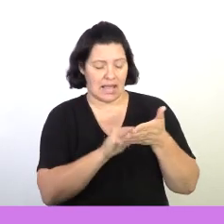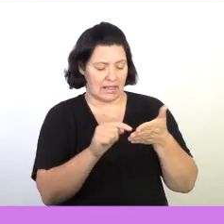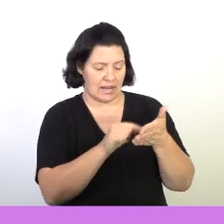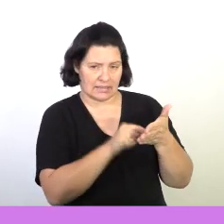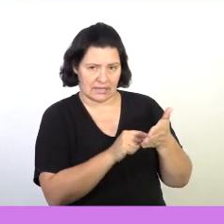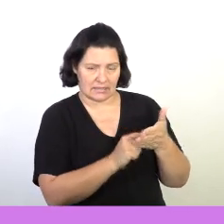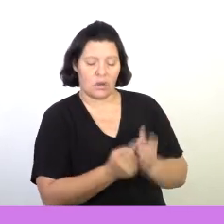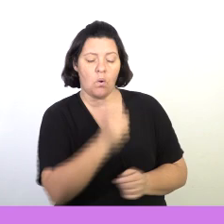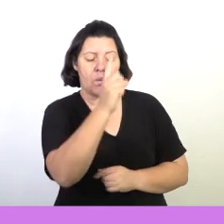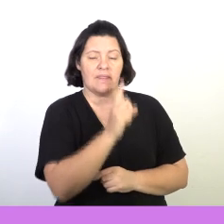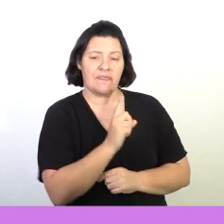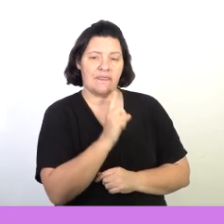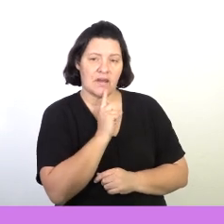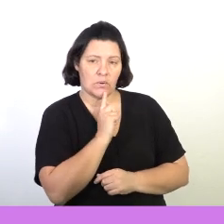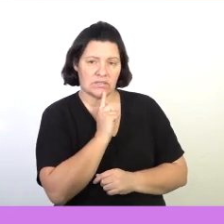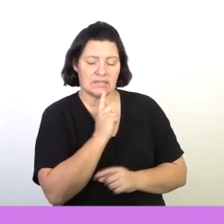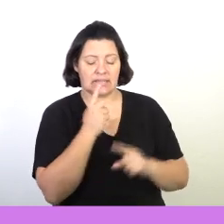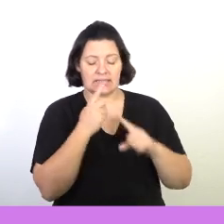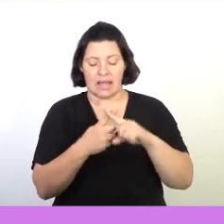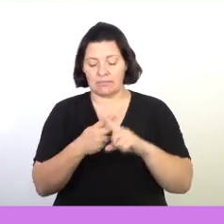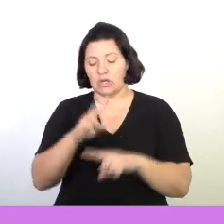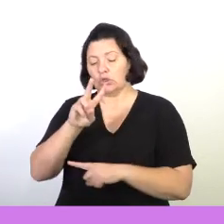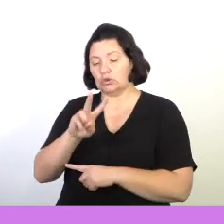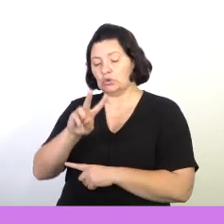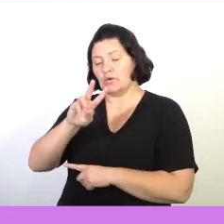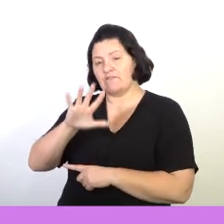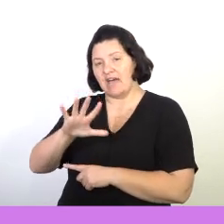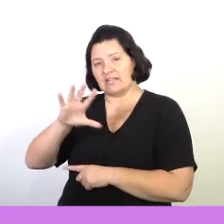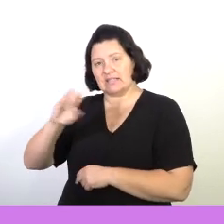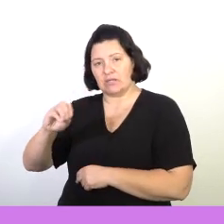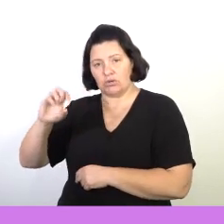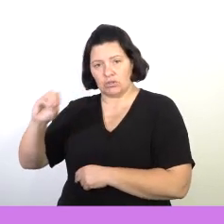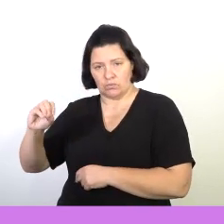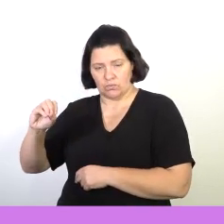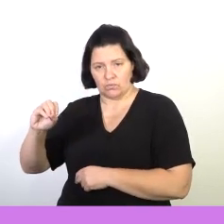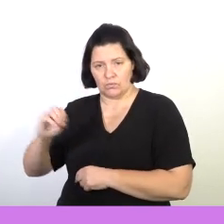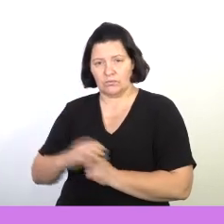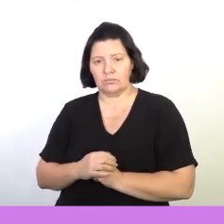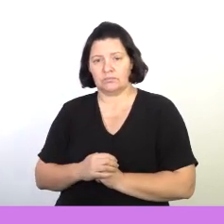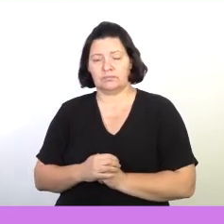Let's use our calculator. We say 1,000 multiplied by